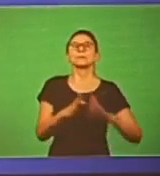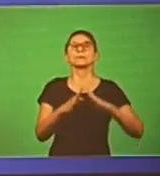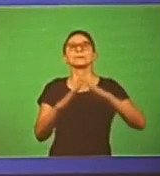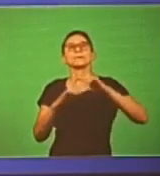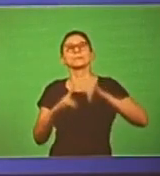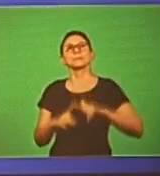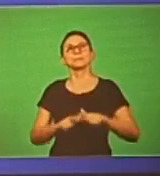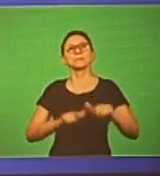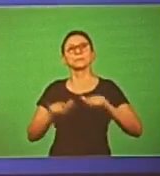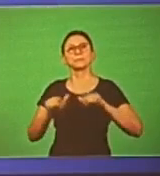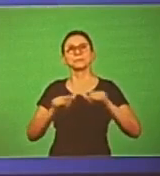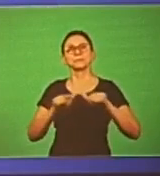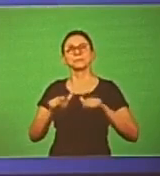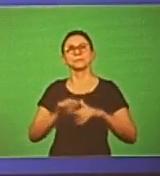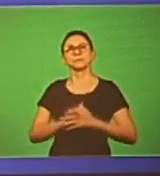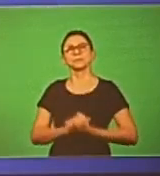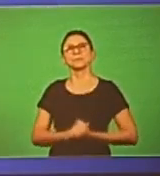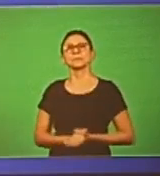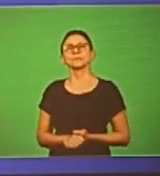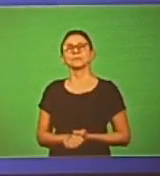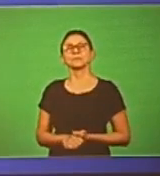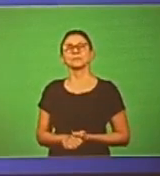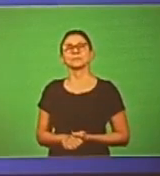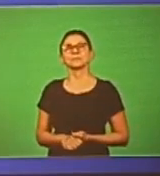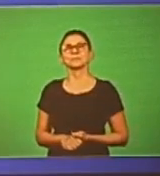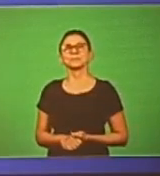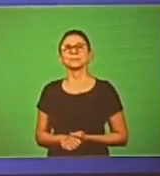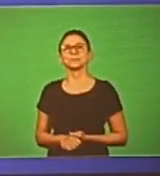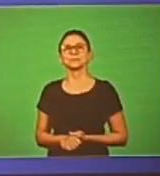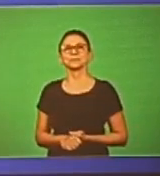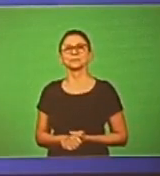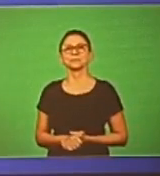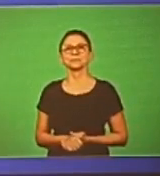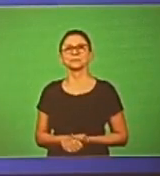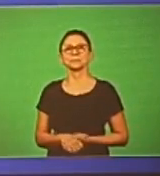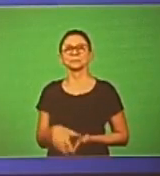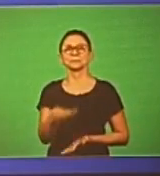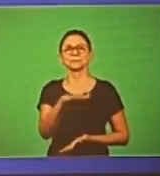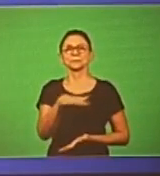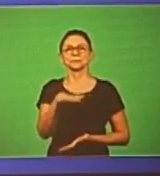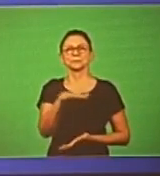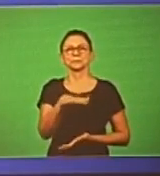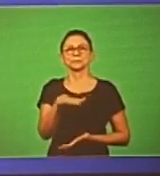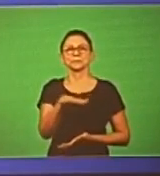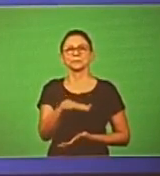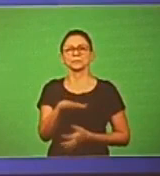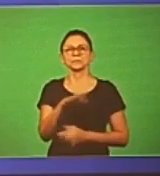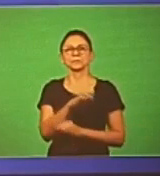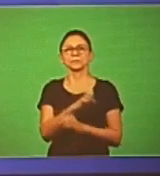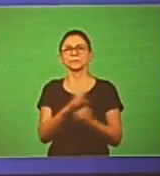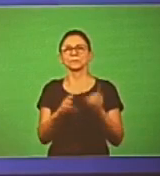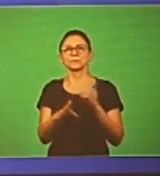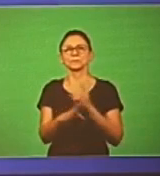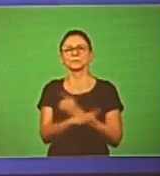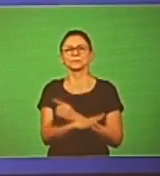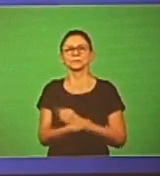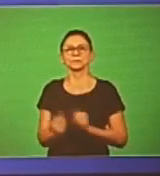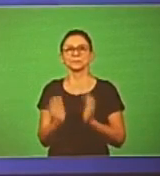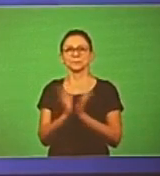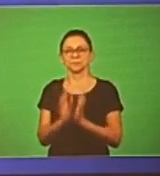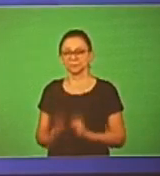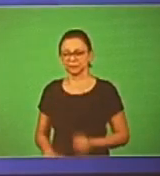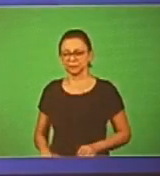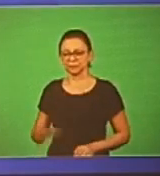church also from the work that is being done there at the Sunday school. The work